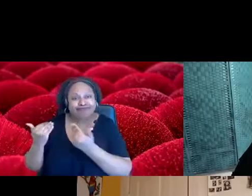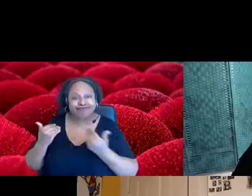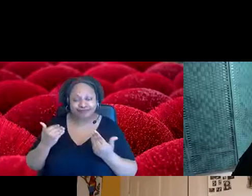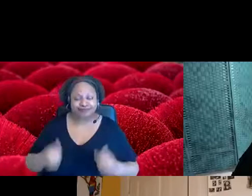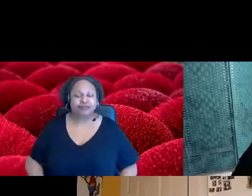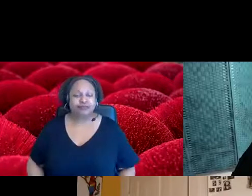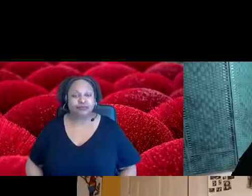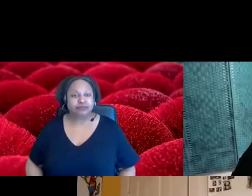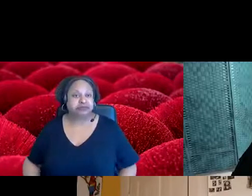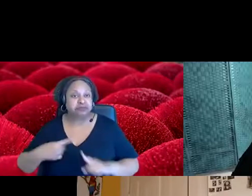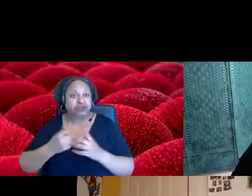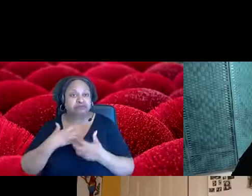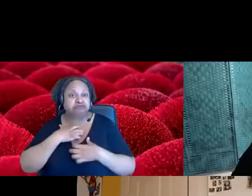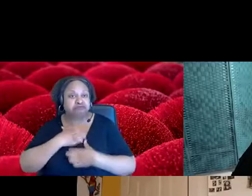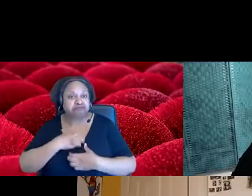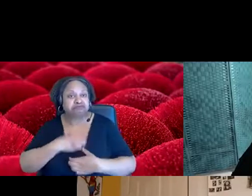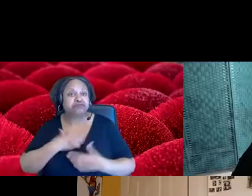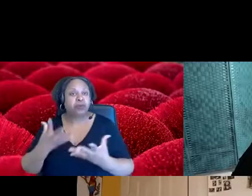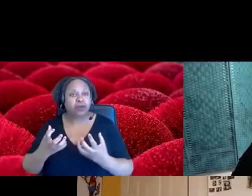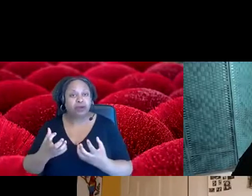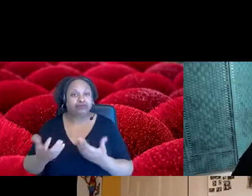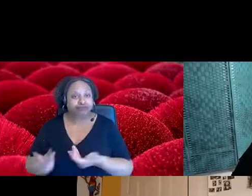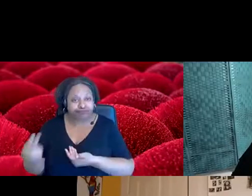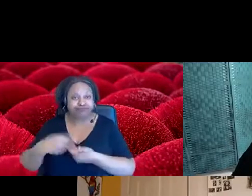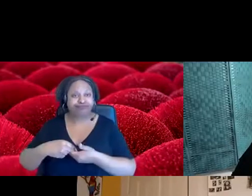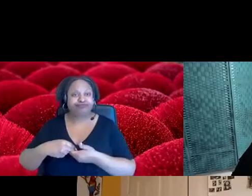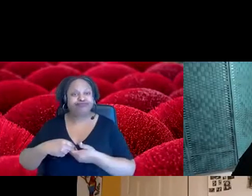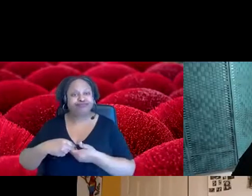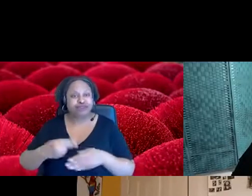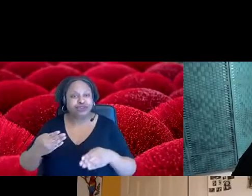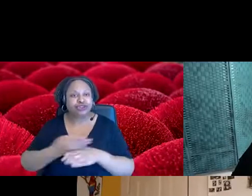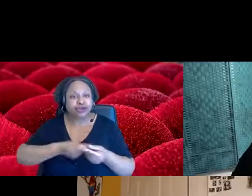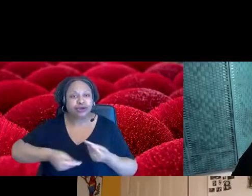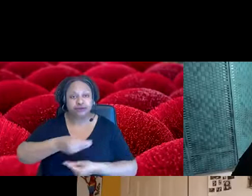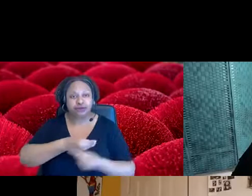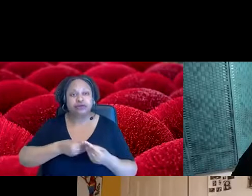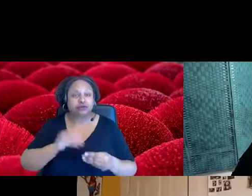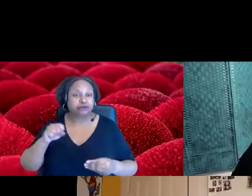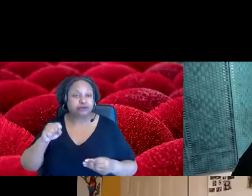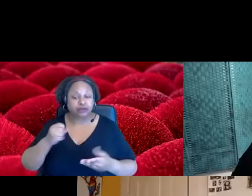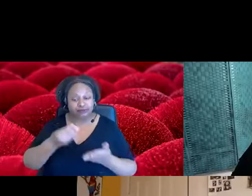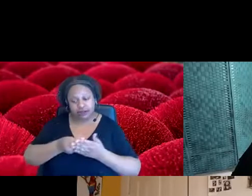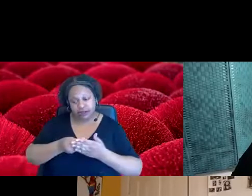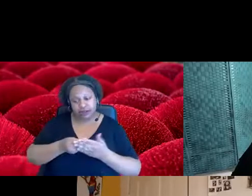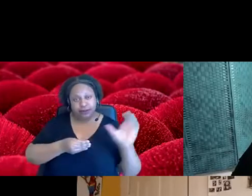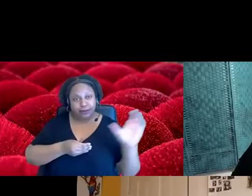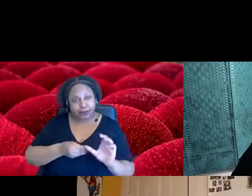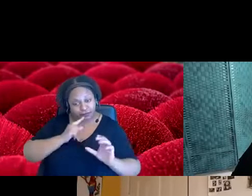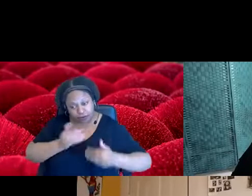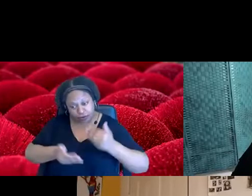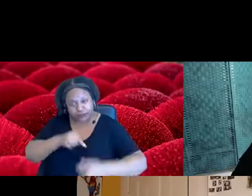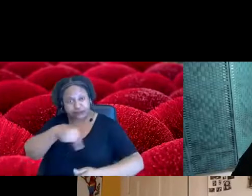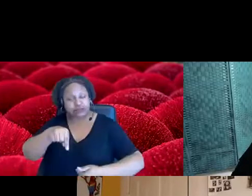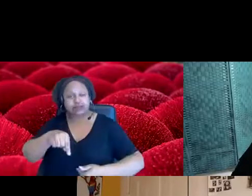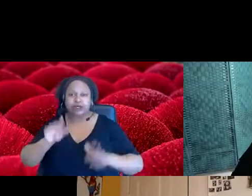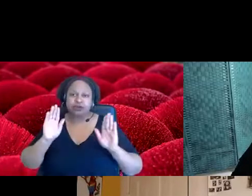and a desire to come together and share. So yeah, funding process would be great. I